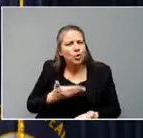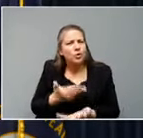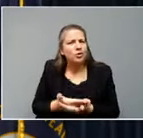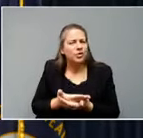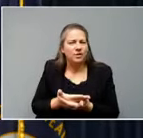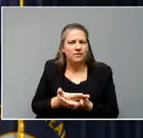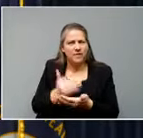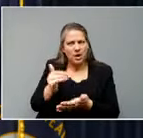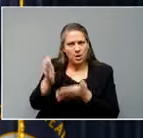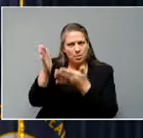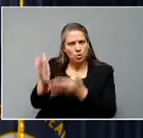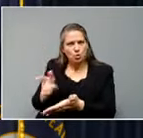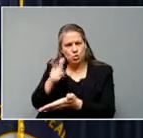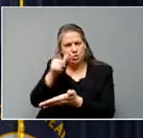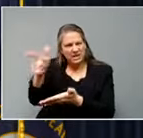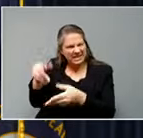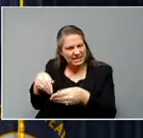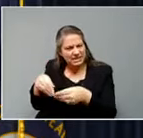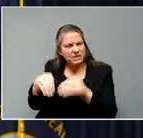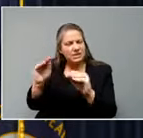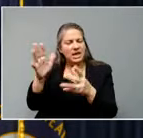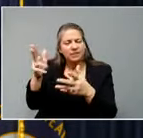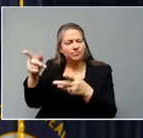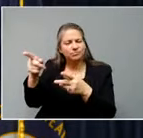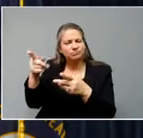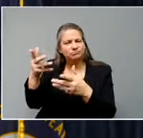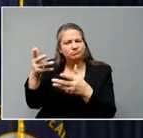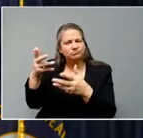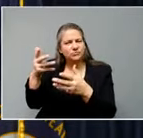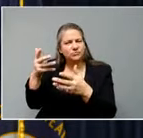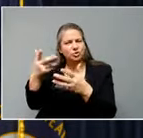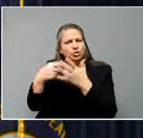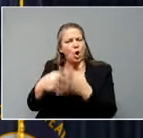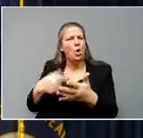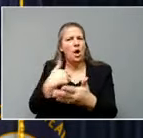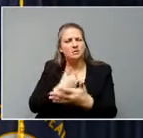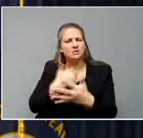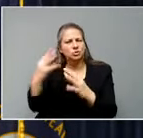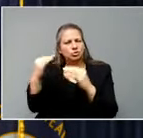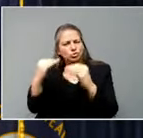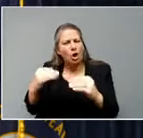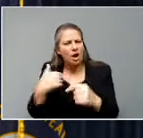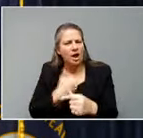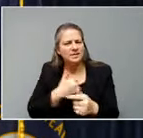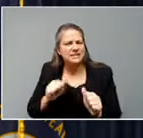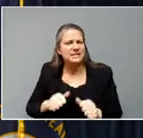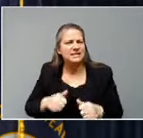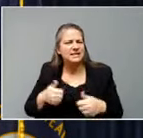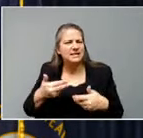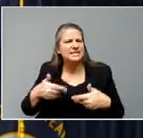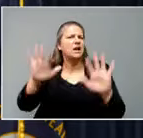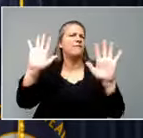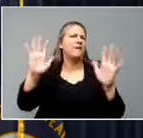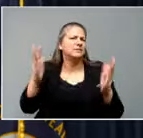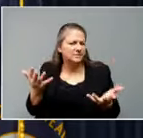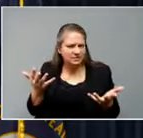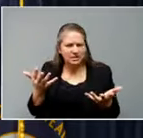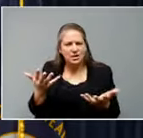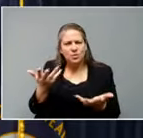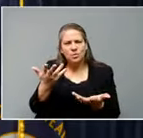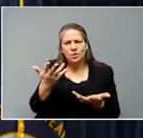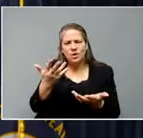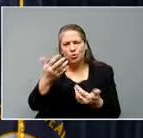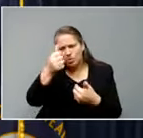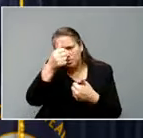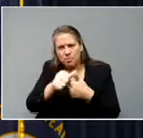who taught us sacrifice and love and set the example about doing the right thing. So let's make sure we honor that in